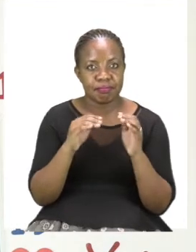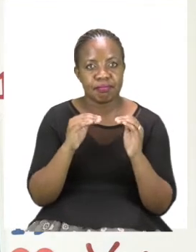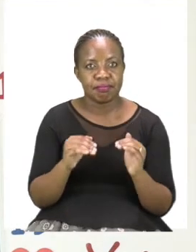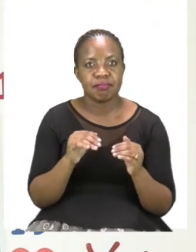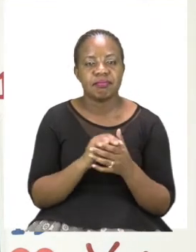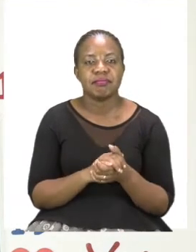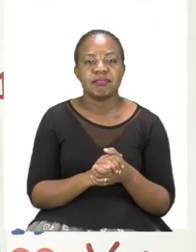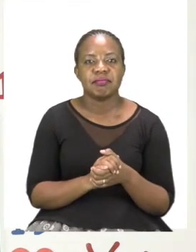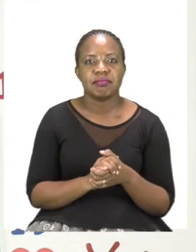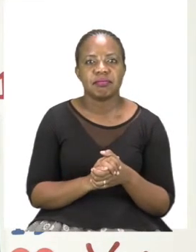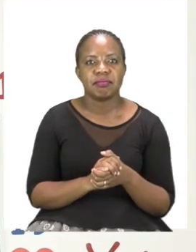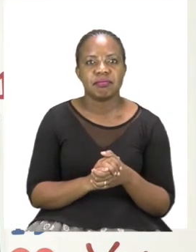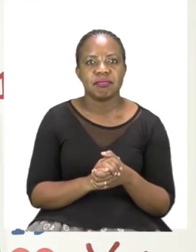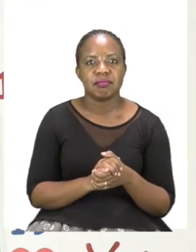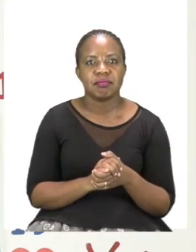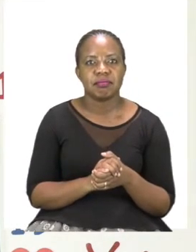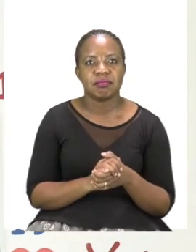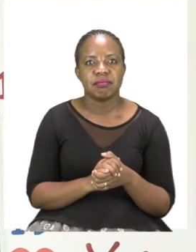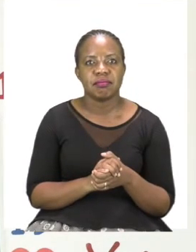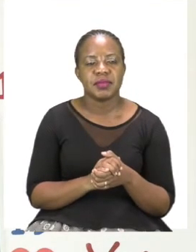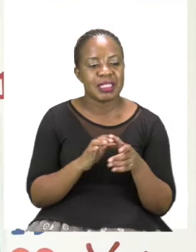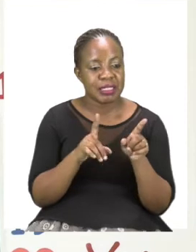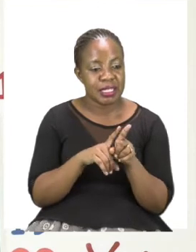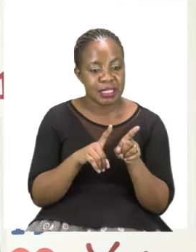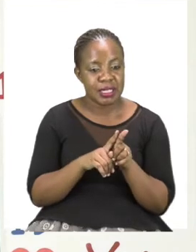The next one that is the same as your booklet is